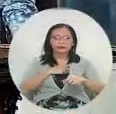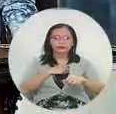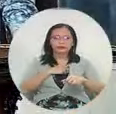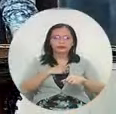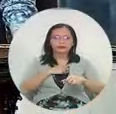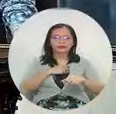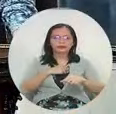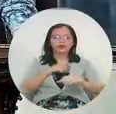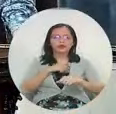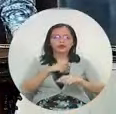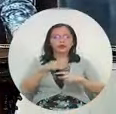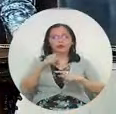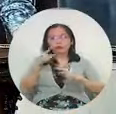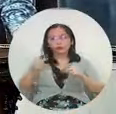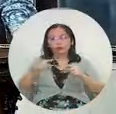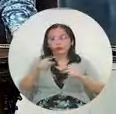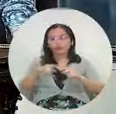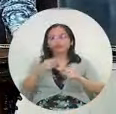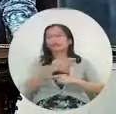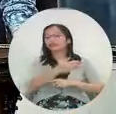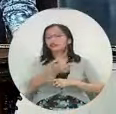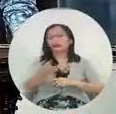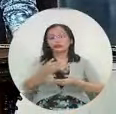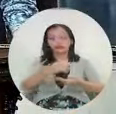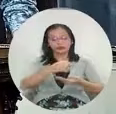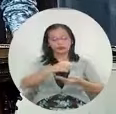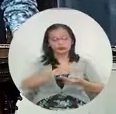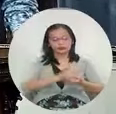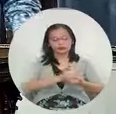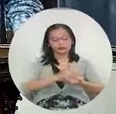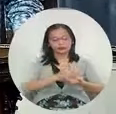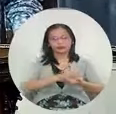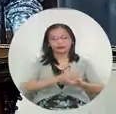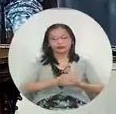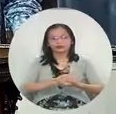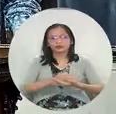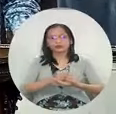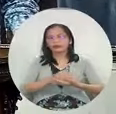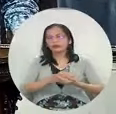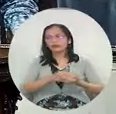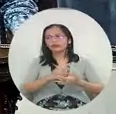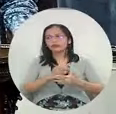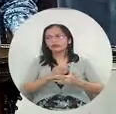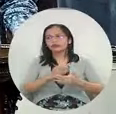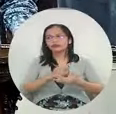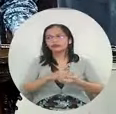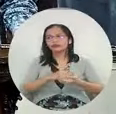I was not here, so I did not get my part. I will start anywhere God leads me.